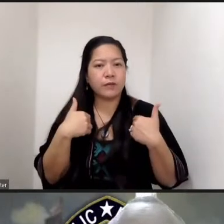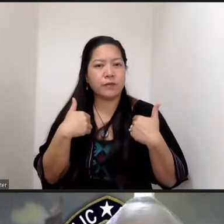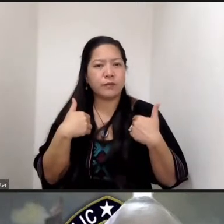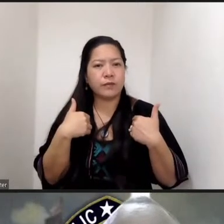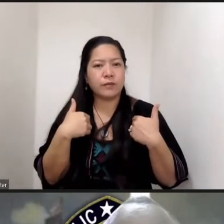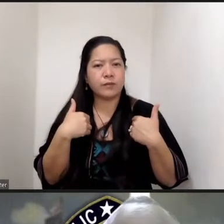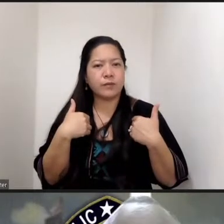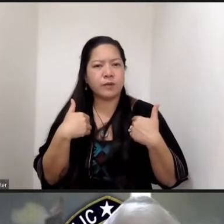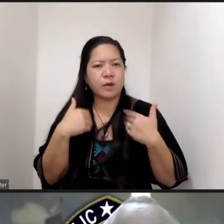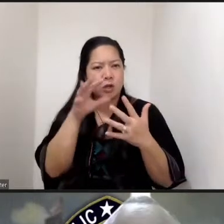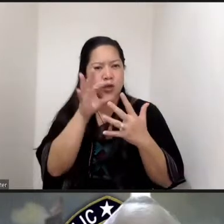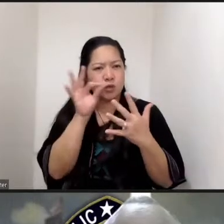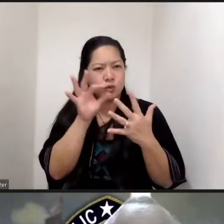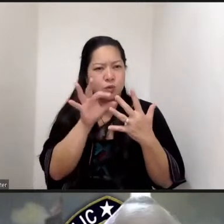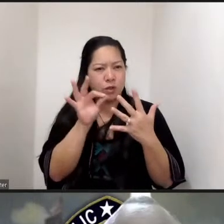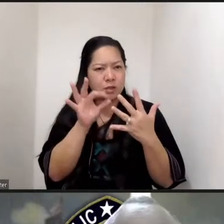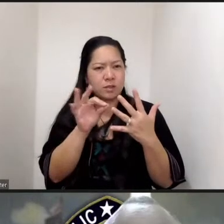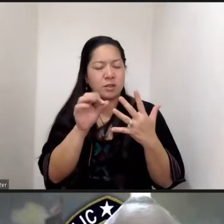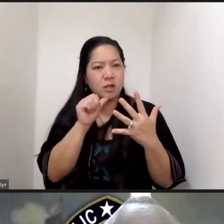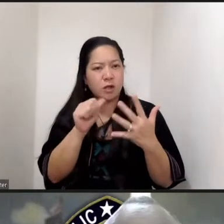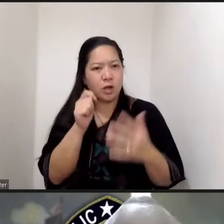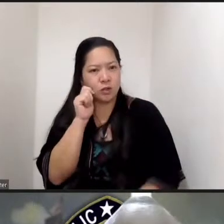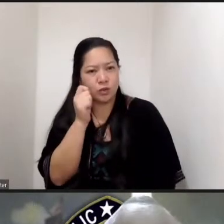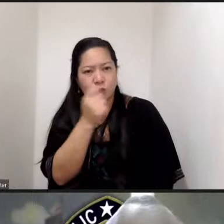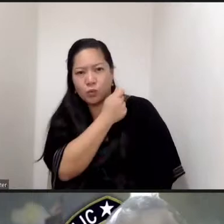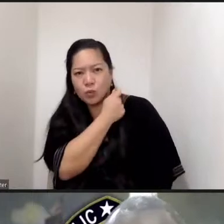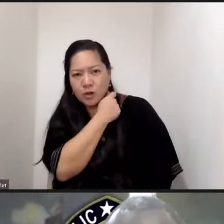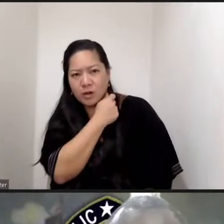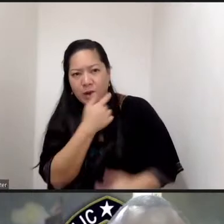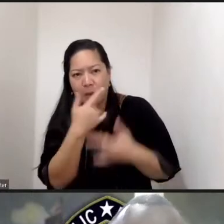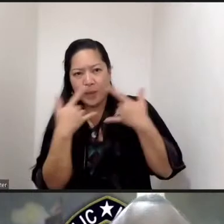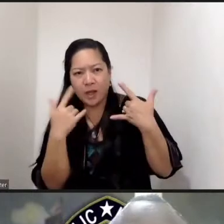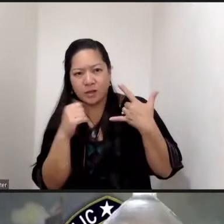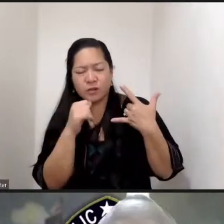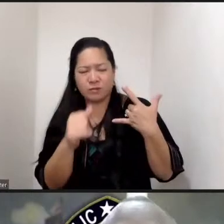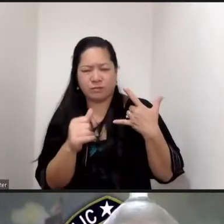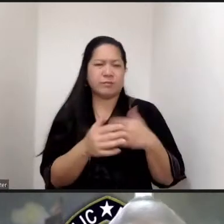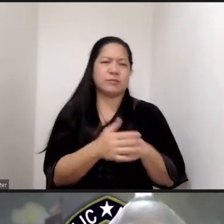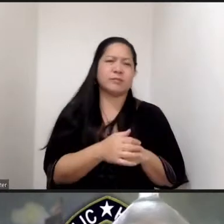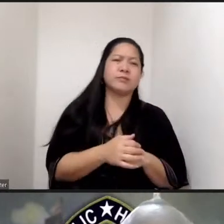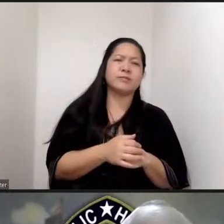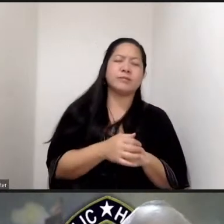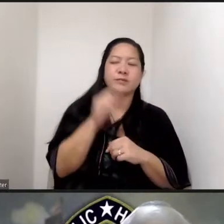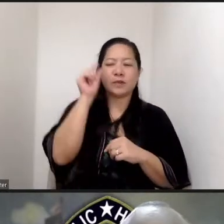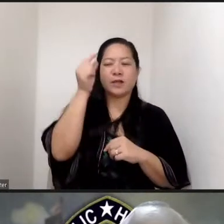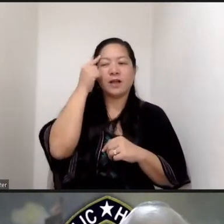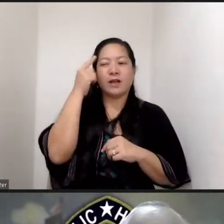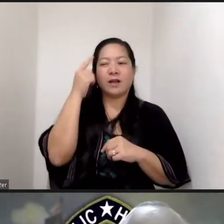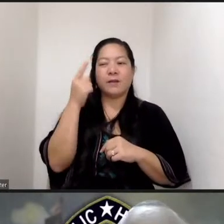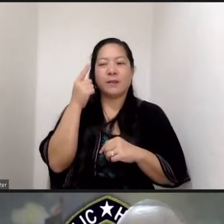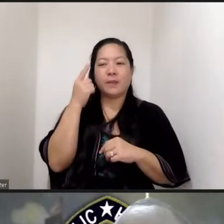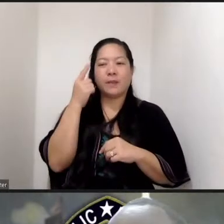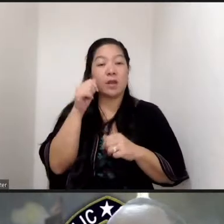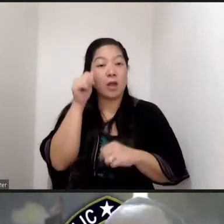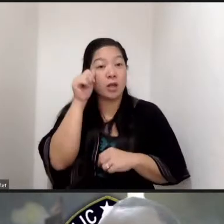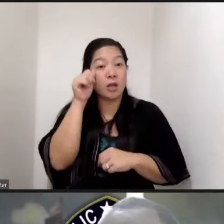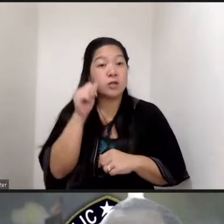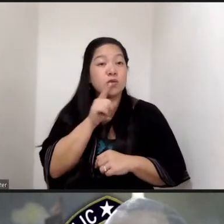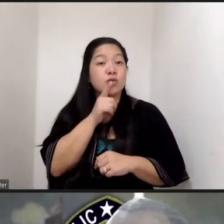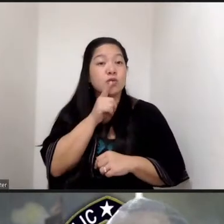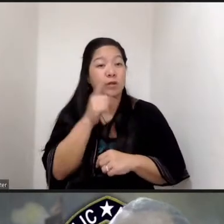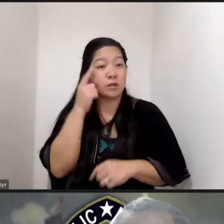the choice not to wear a mask or not. I think adults should really think